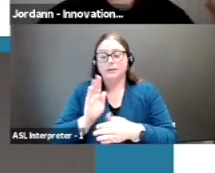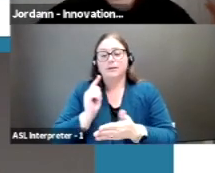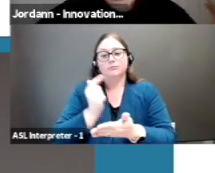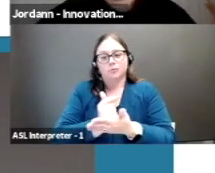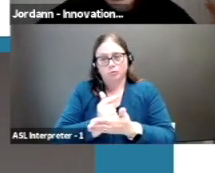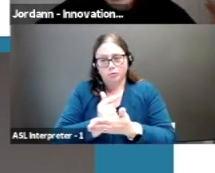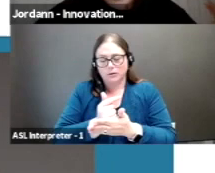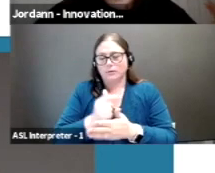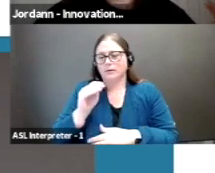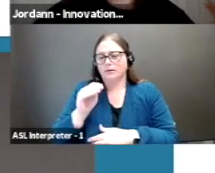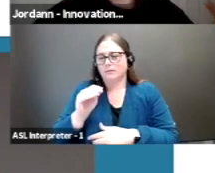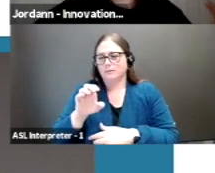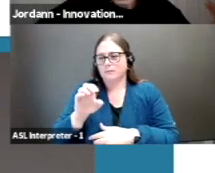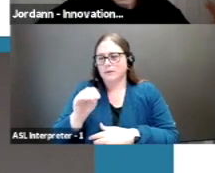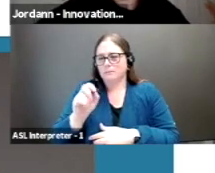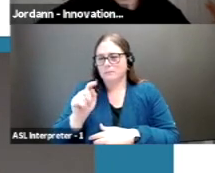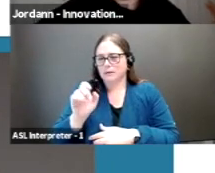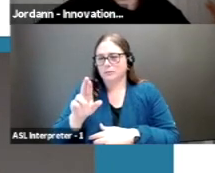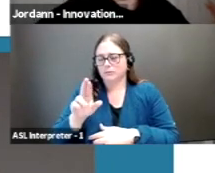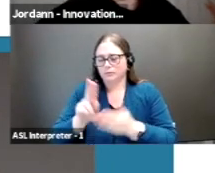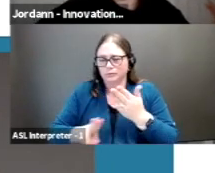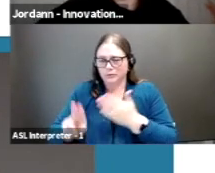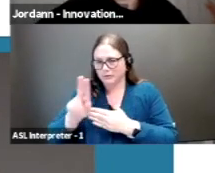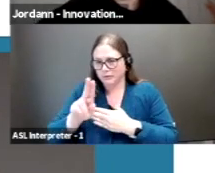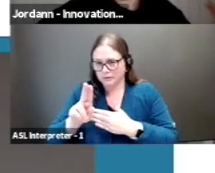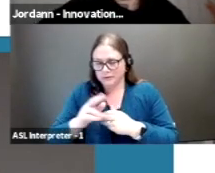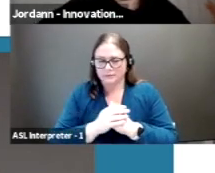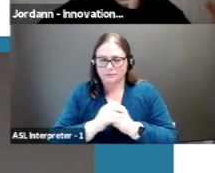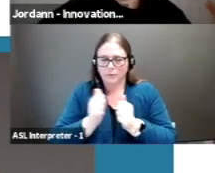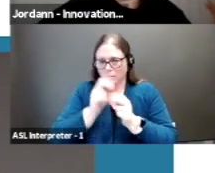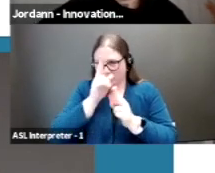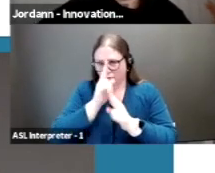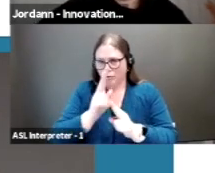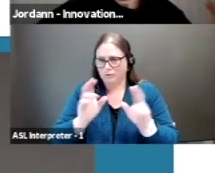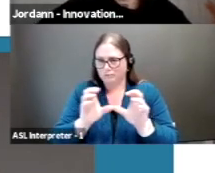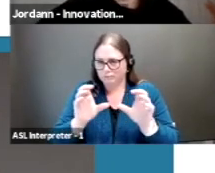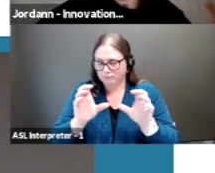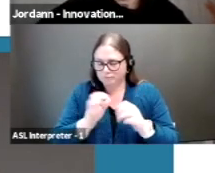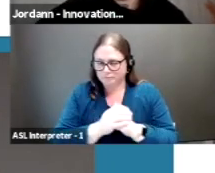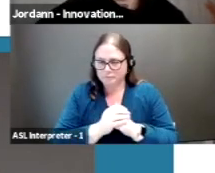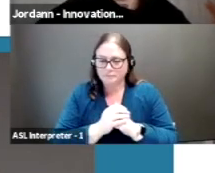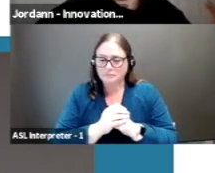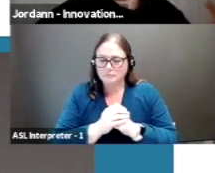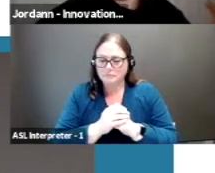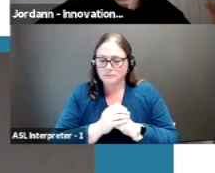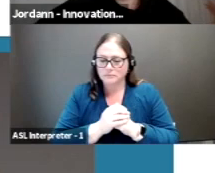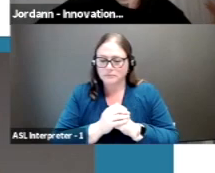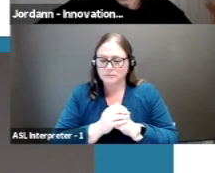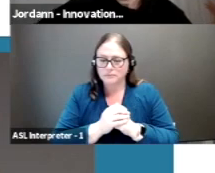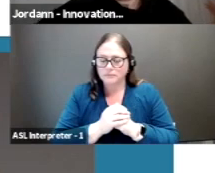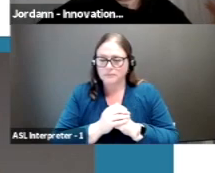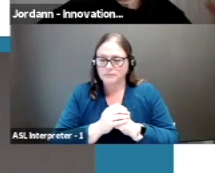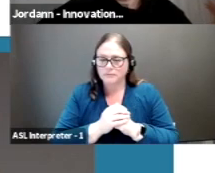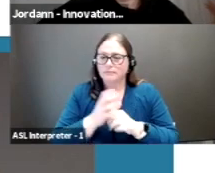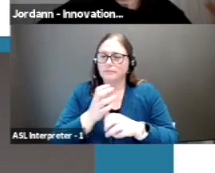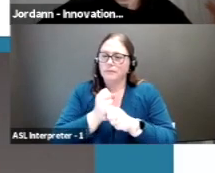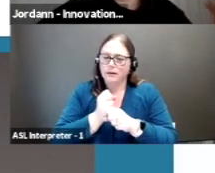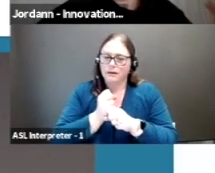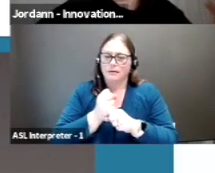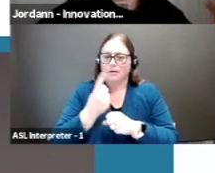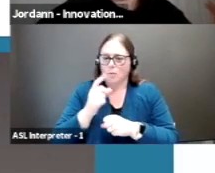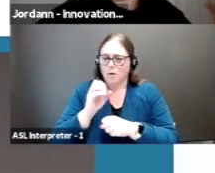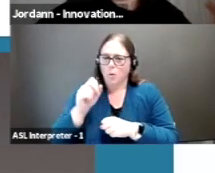honors BSc. He was a recipient of Outstanding Contribution on Co-op Award in 2004